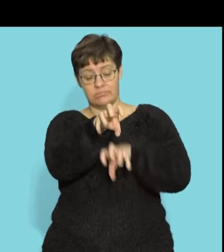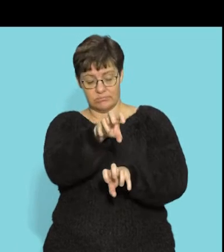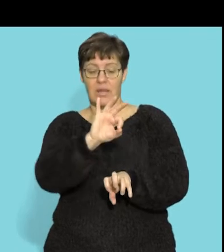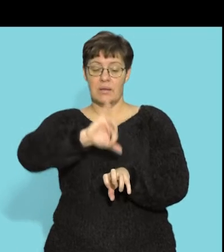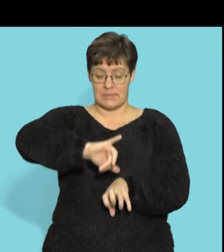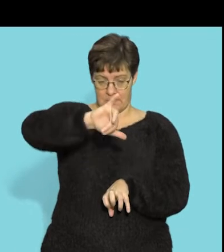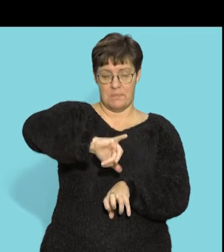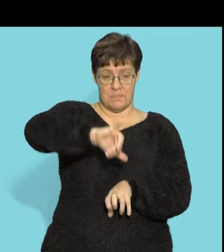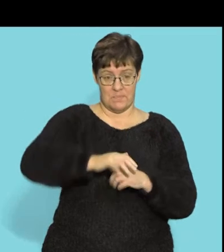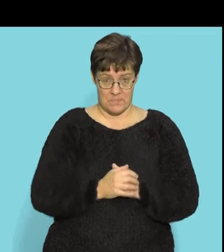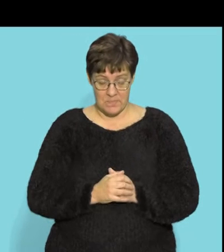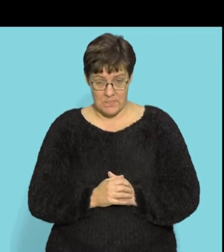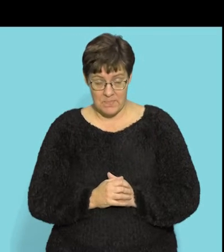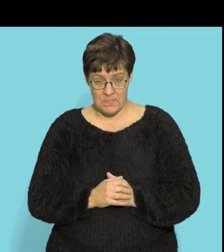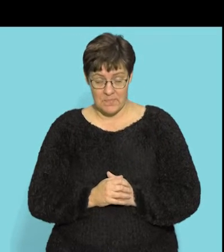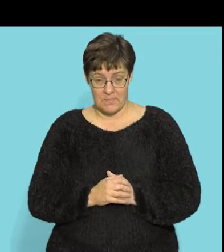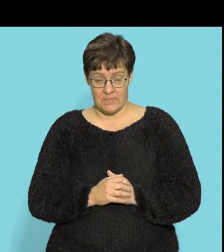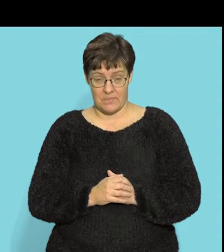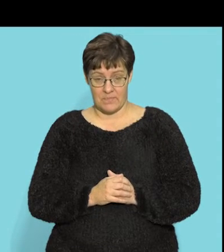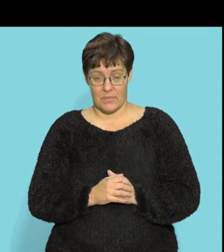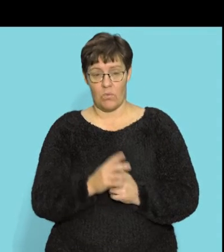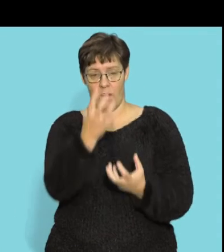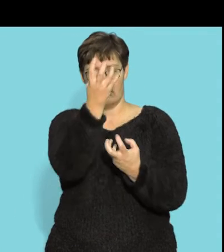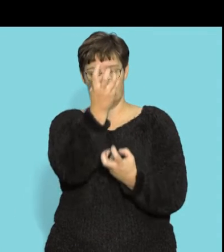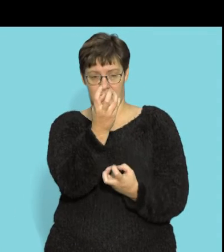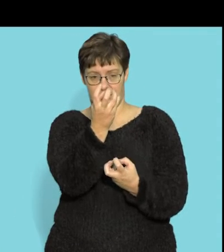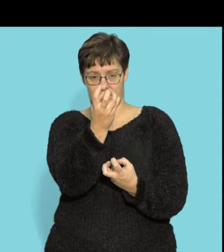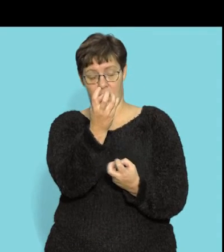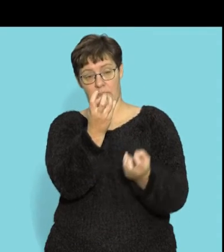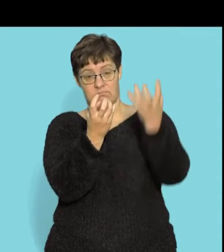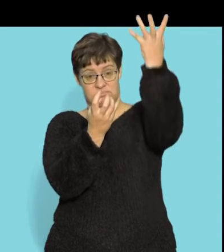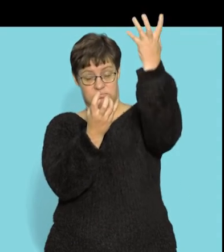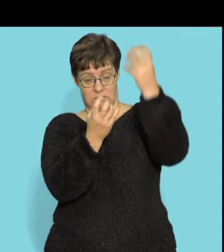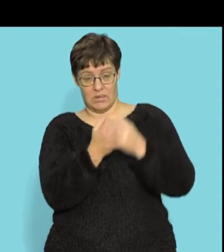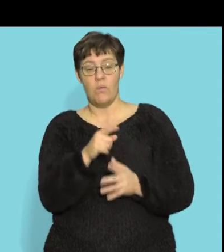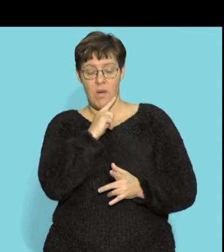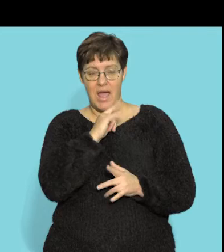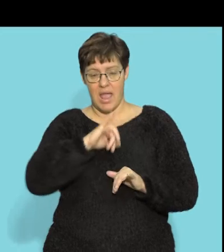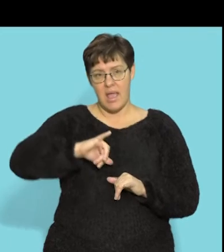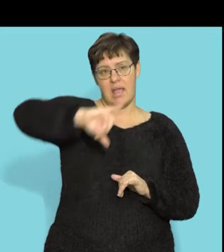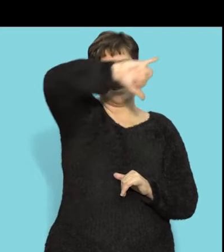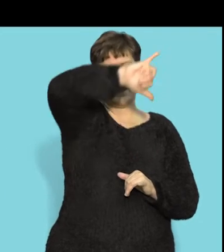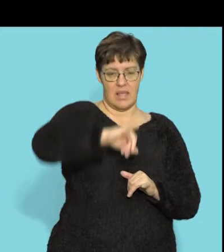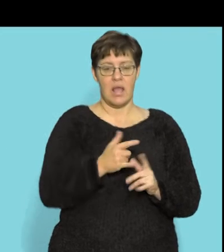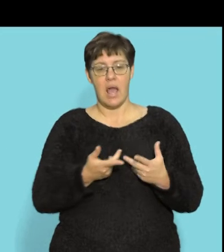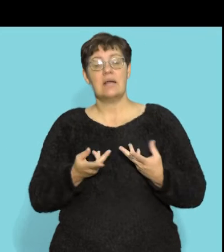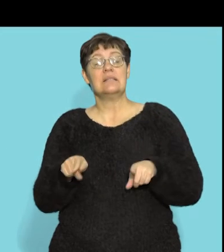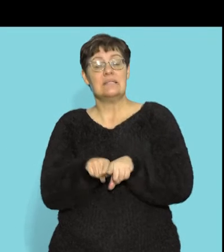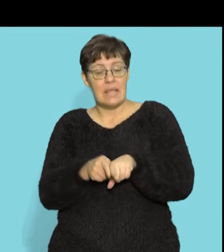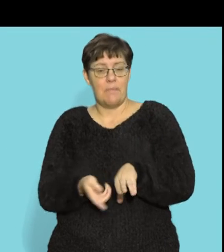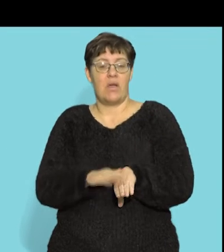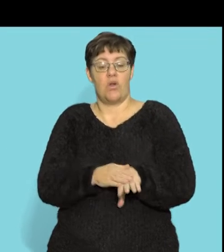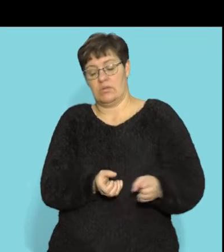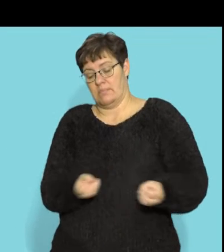and bulb 3 is actually the same because these are identical light bulbs and they receive the same